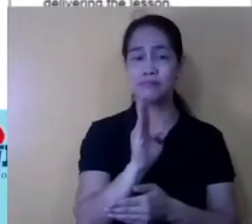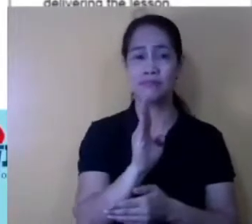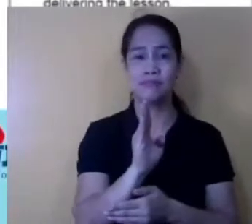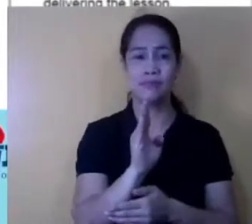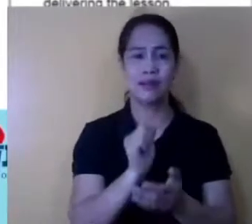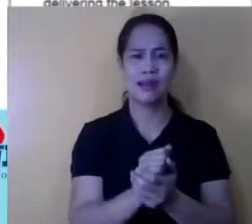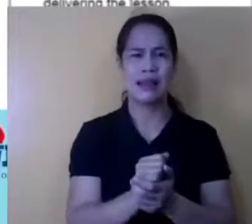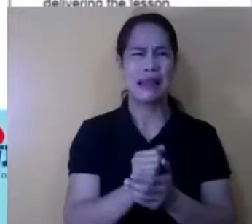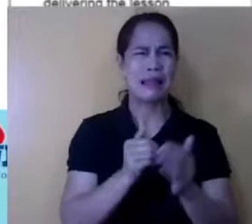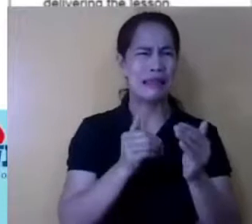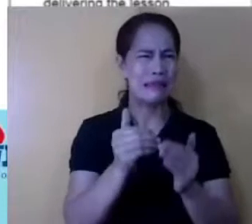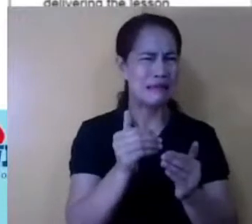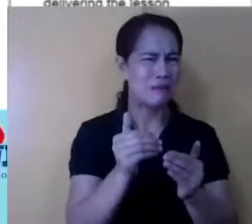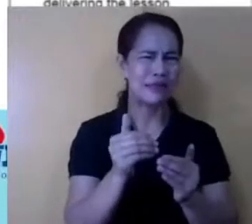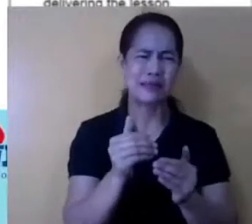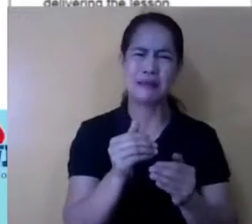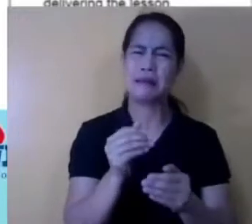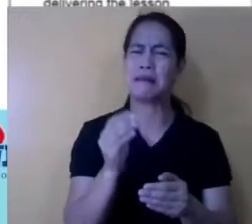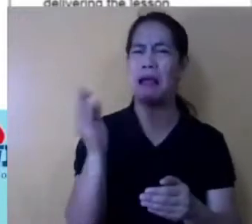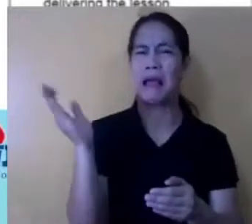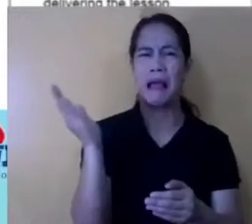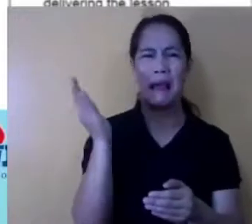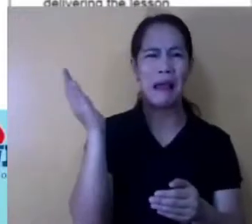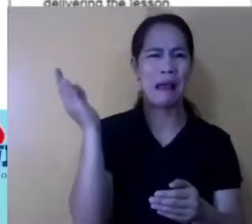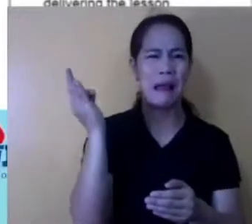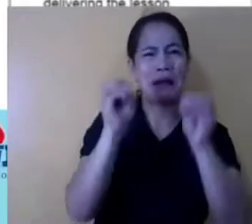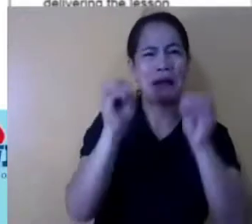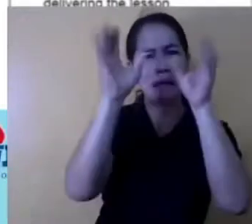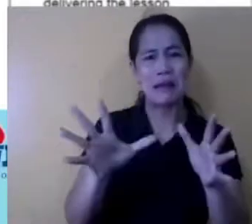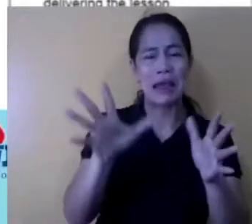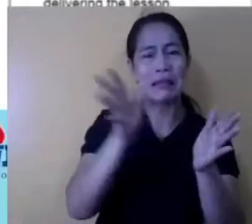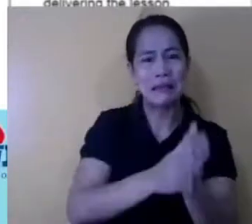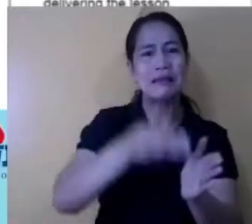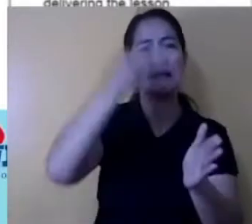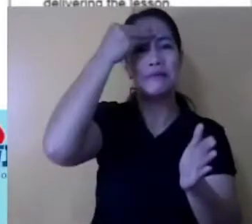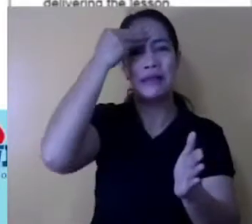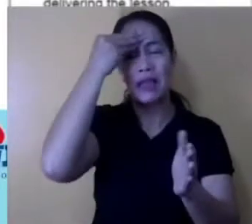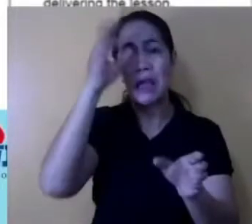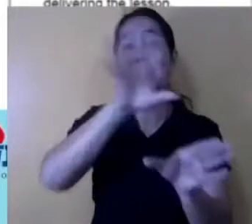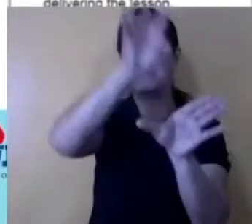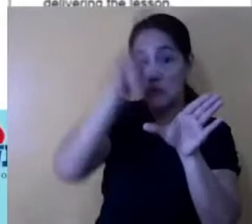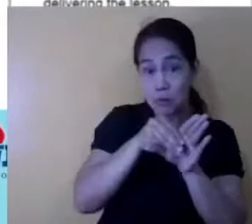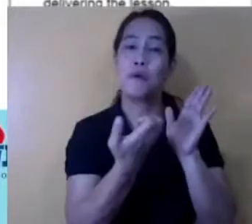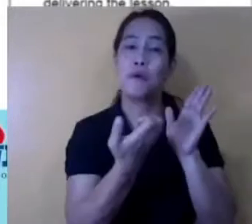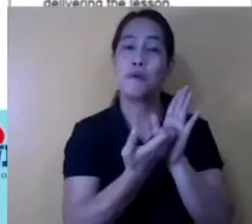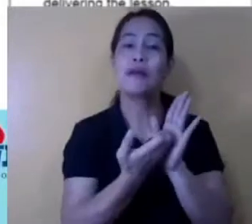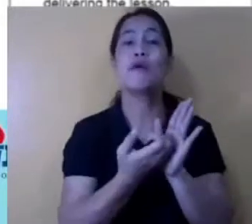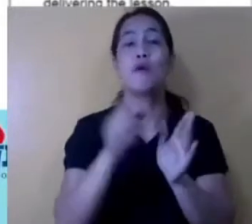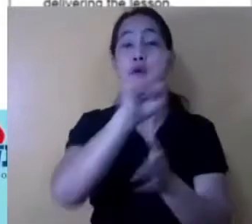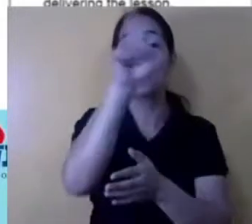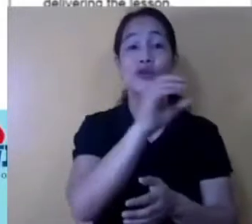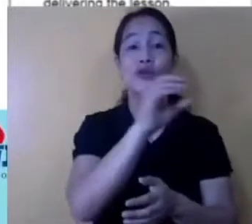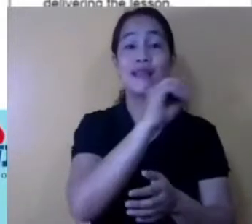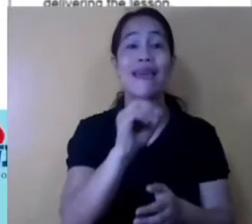extensively facilitate teaching and learning, including probing questions and feedback. As we